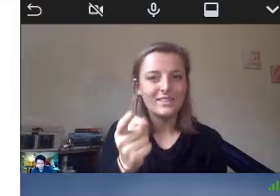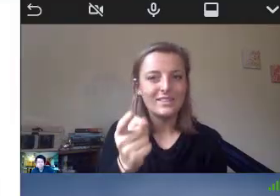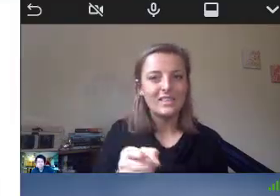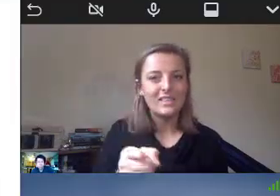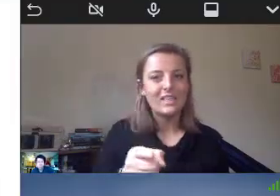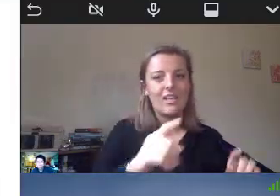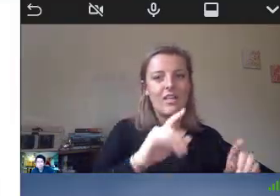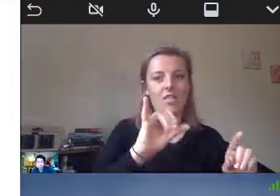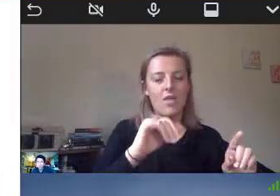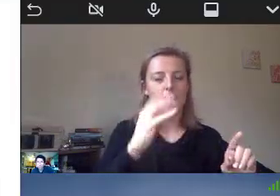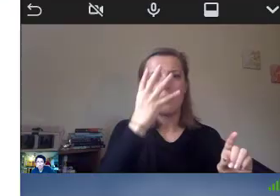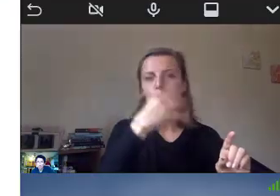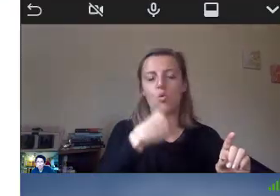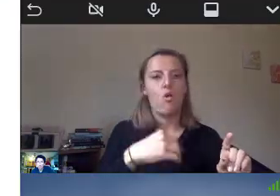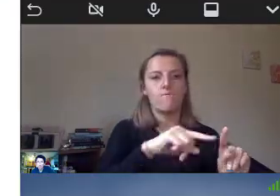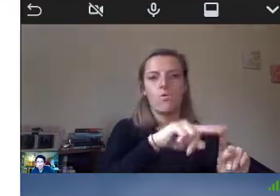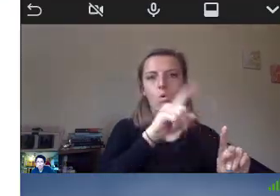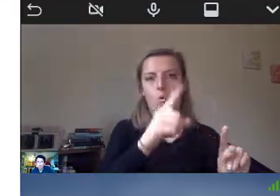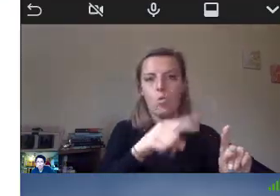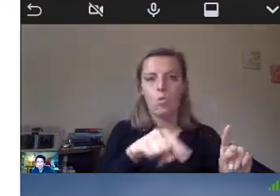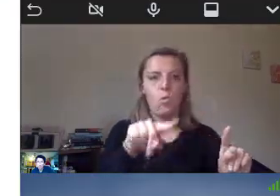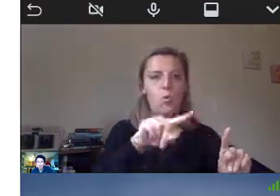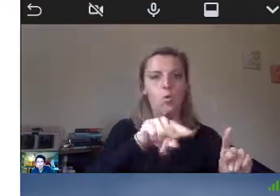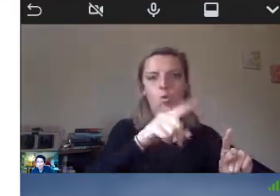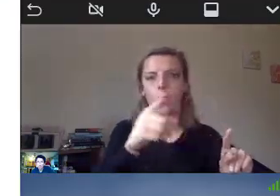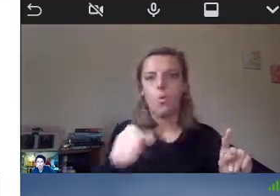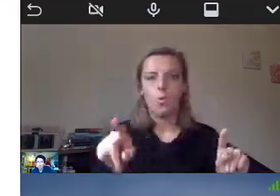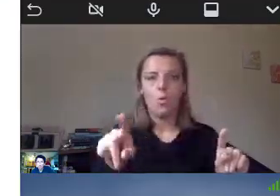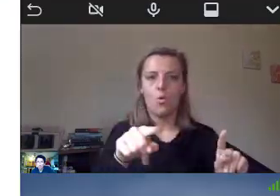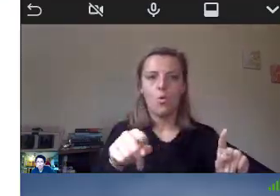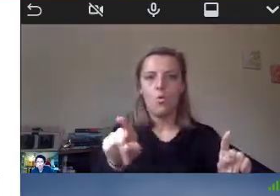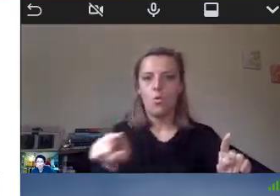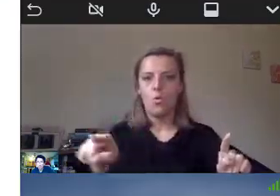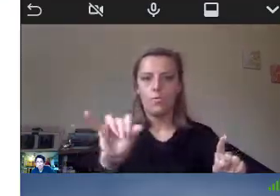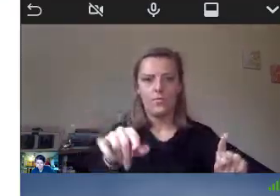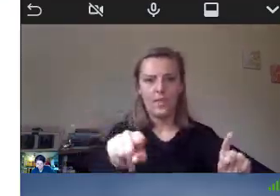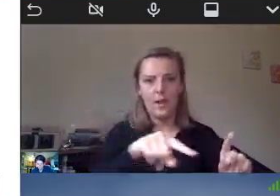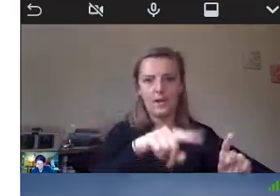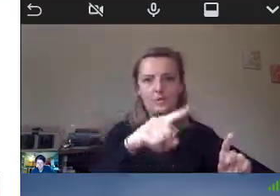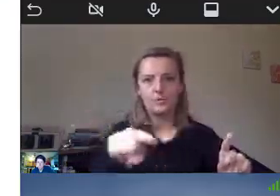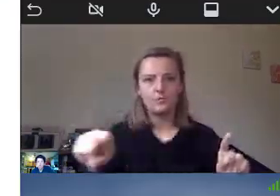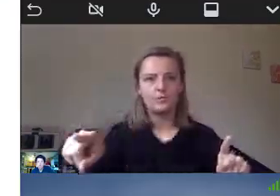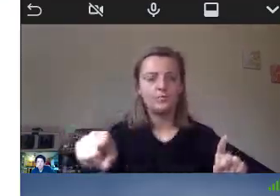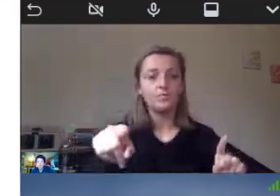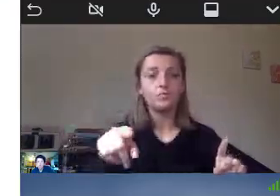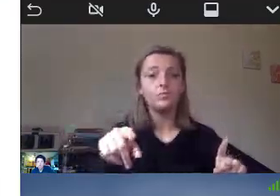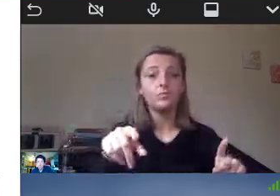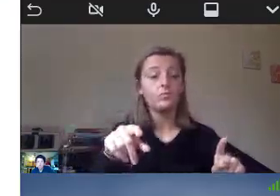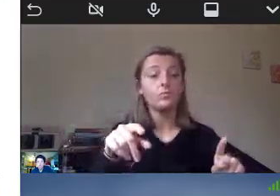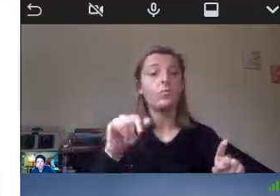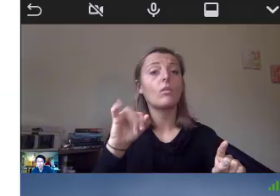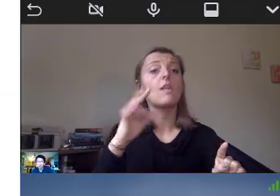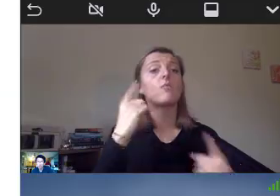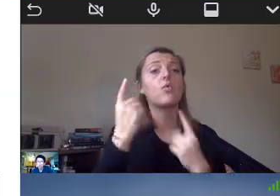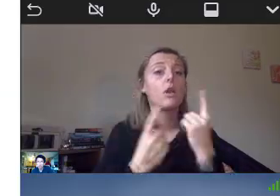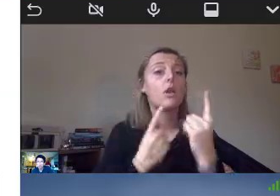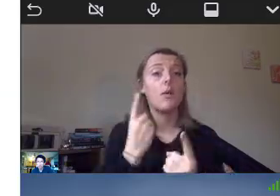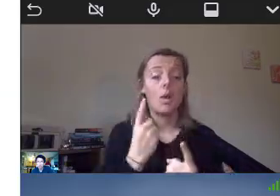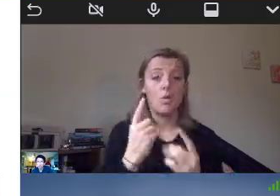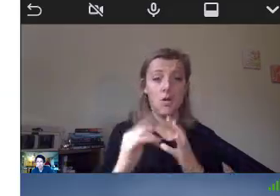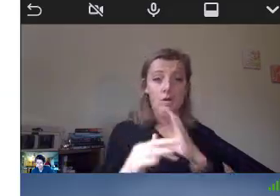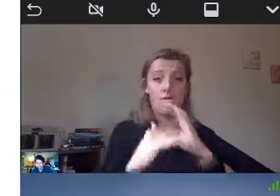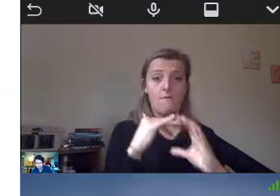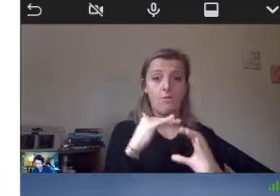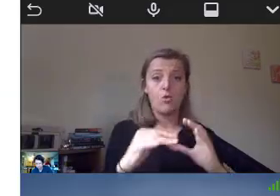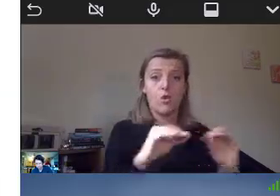pattern, right? So when you think about fluid moving by advection, we can think about